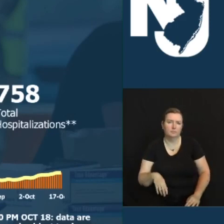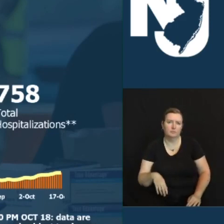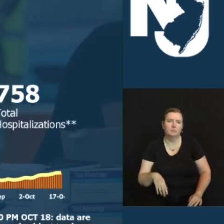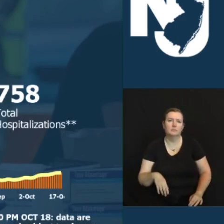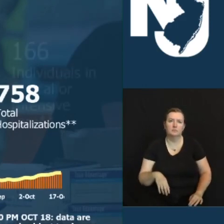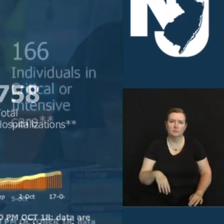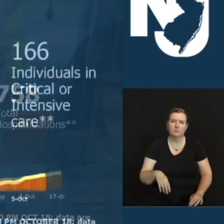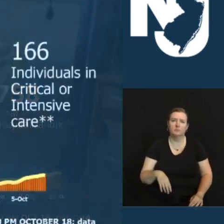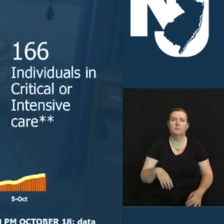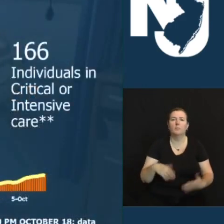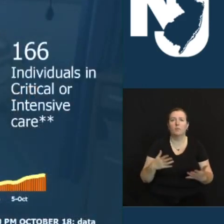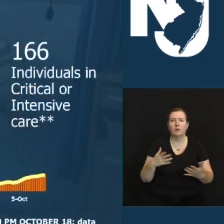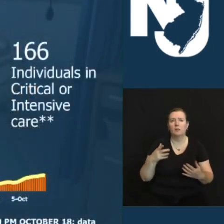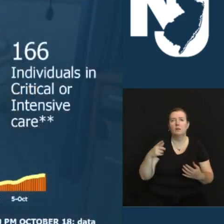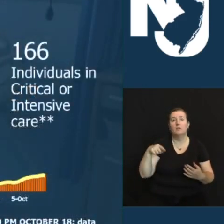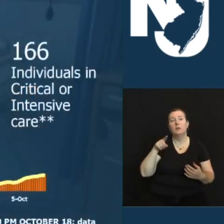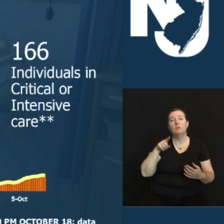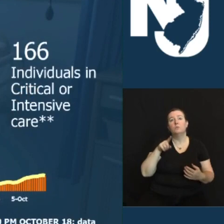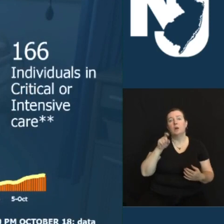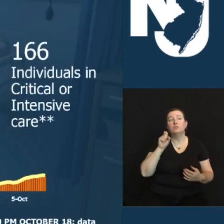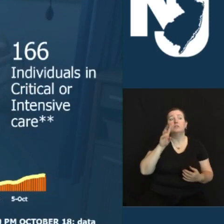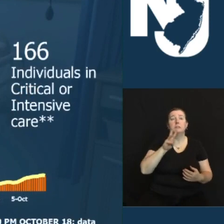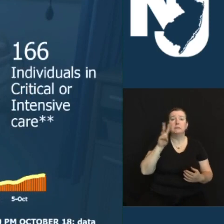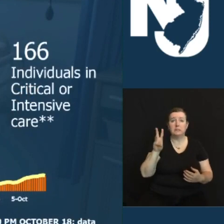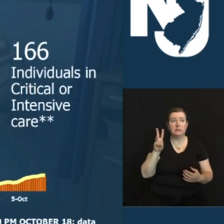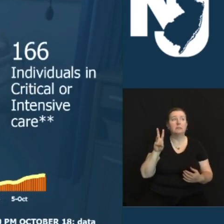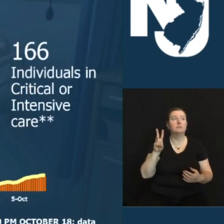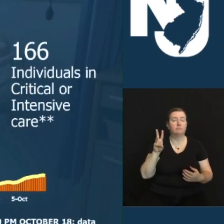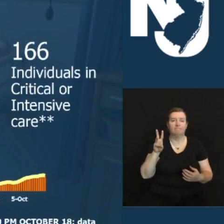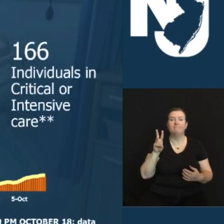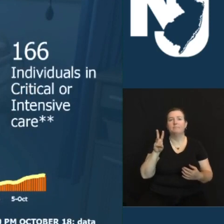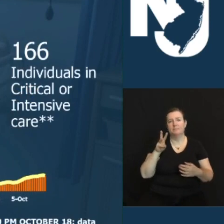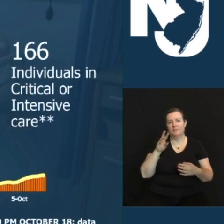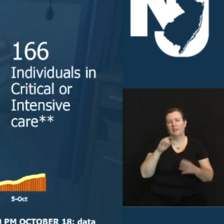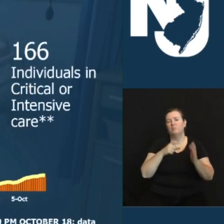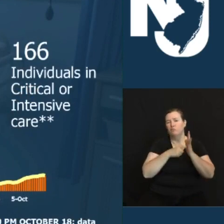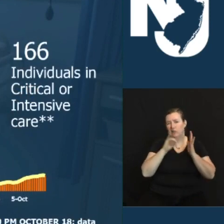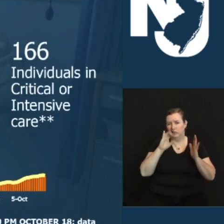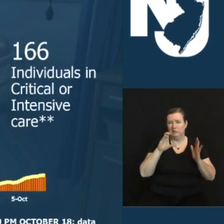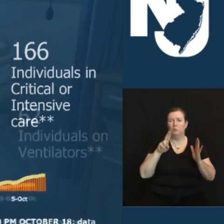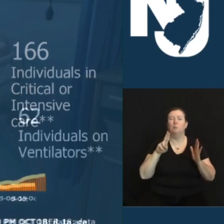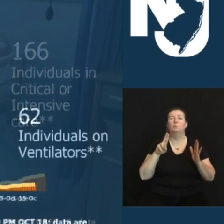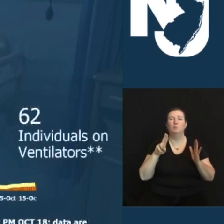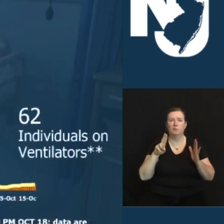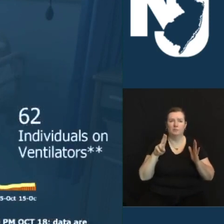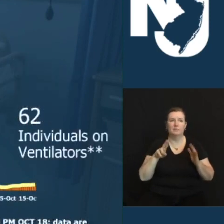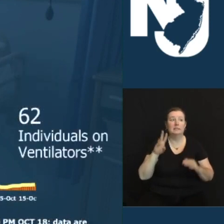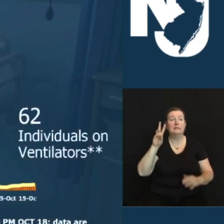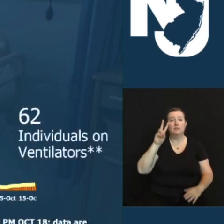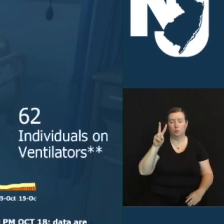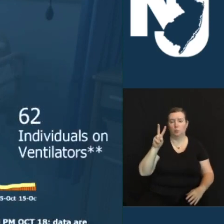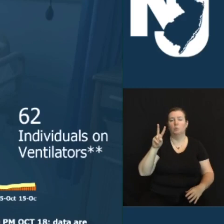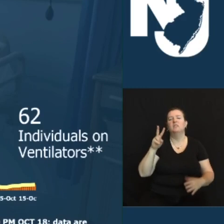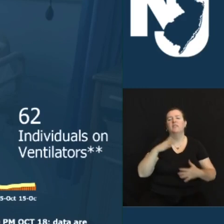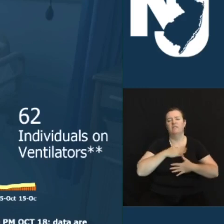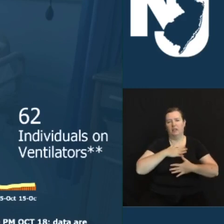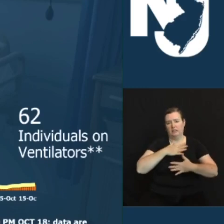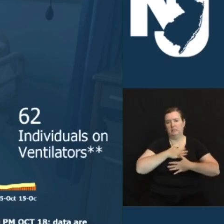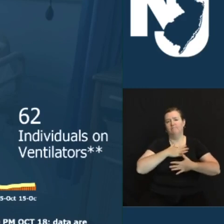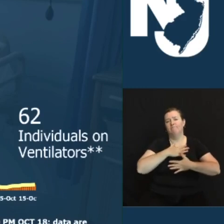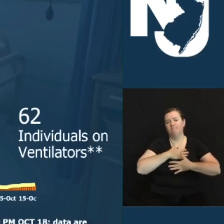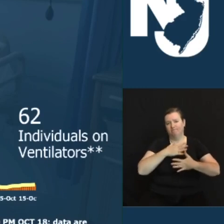these patients, 166 were requiring intensive care and 62 ventilators were in use